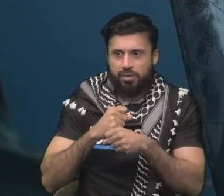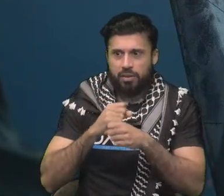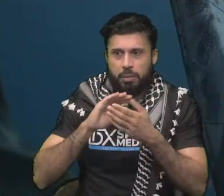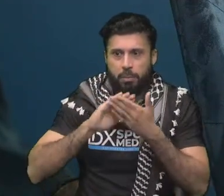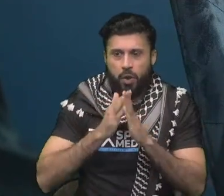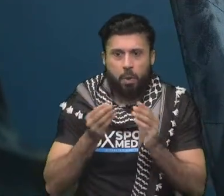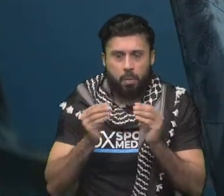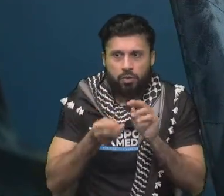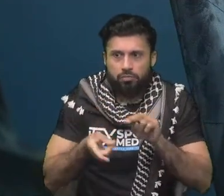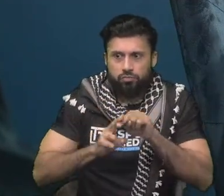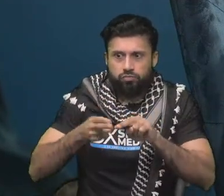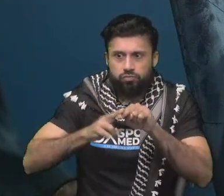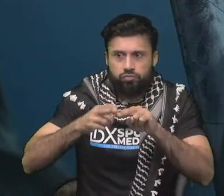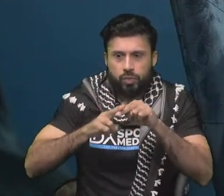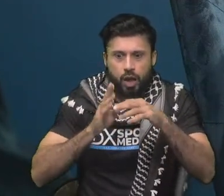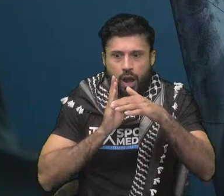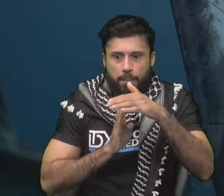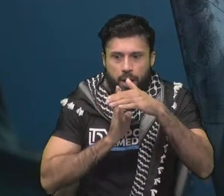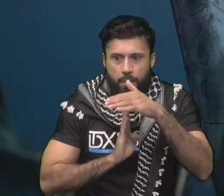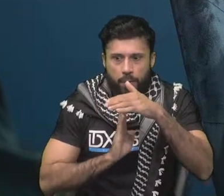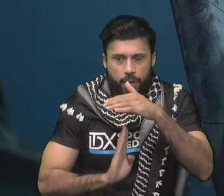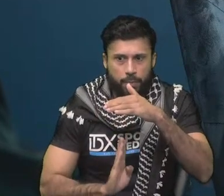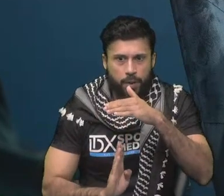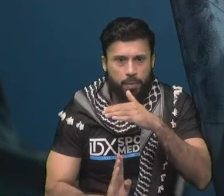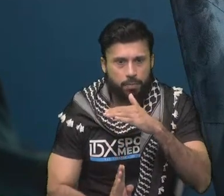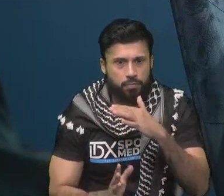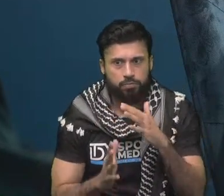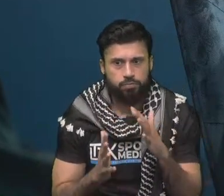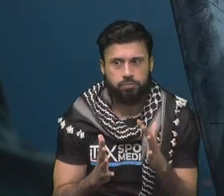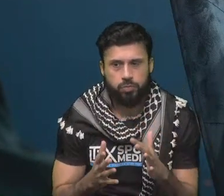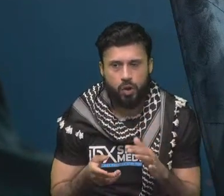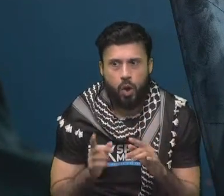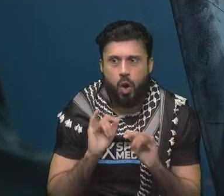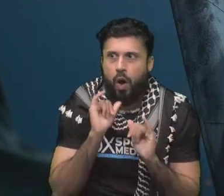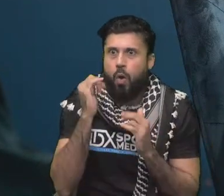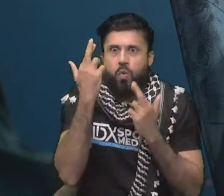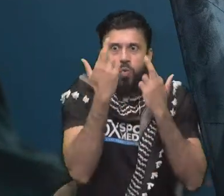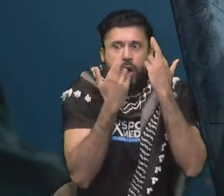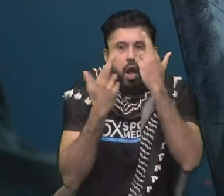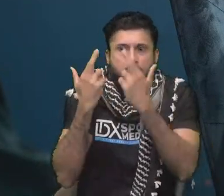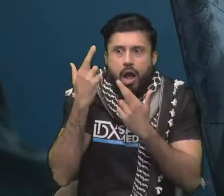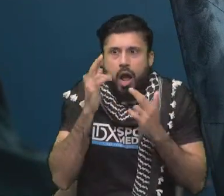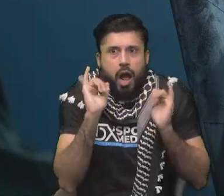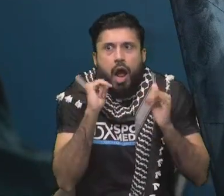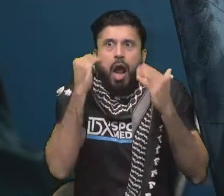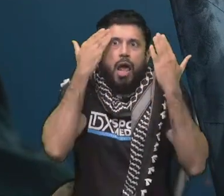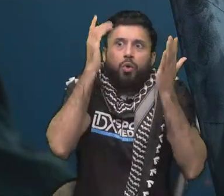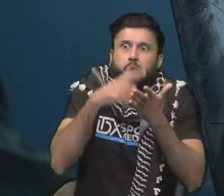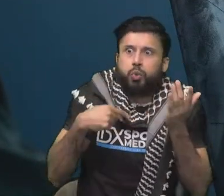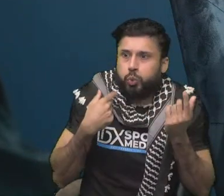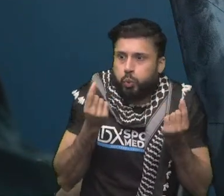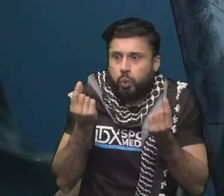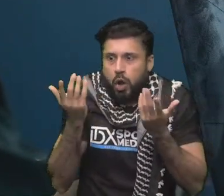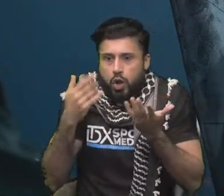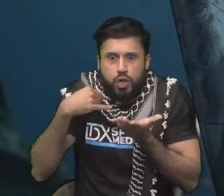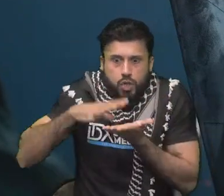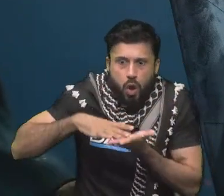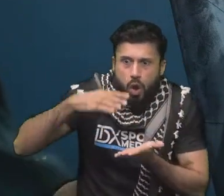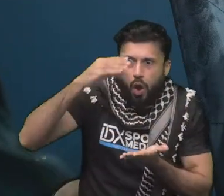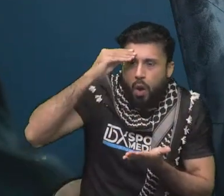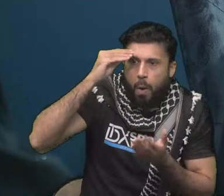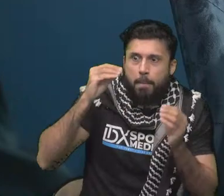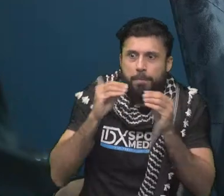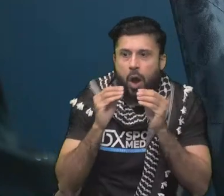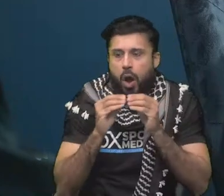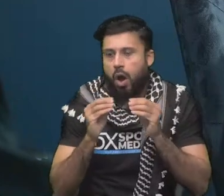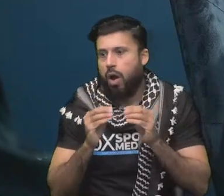That's when you realize, I know nothing. And that's something we all learned, subhanAllah, from Medina as well. And I can tell back in